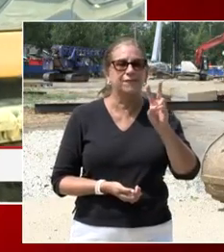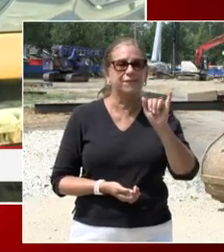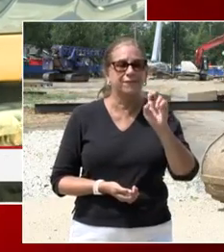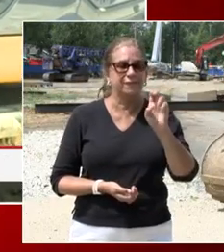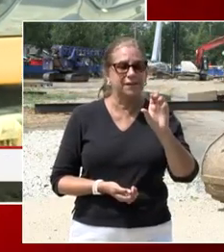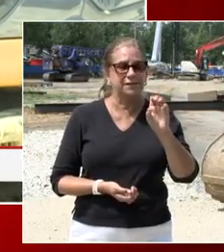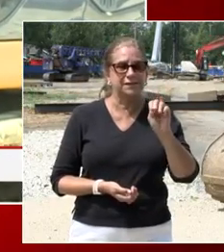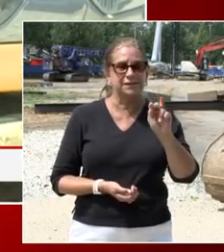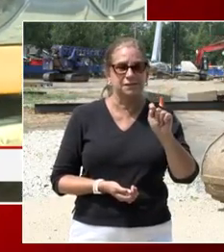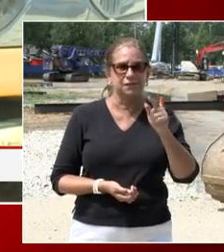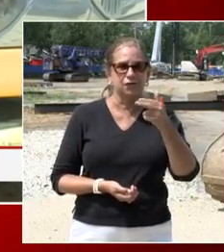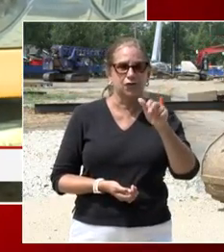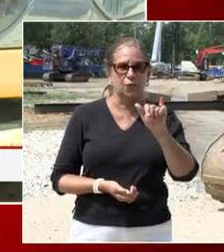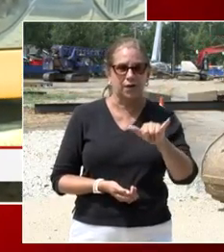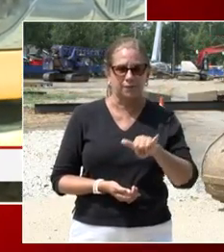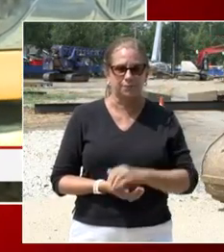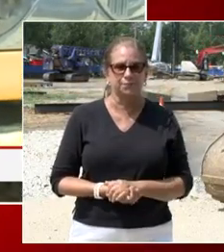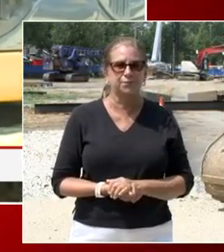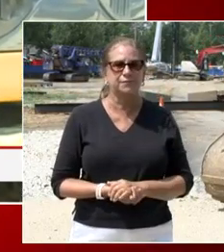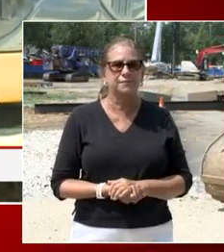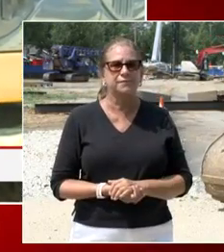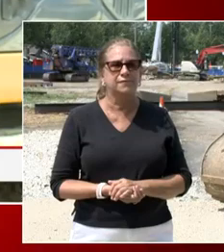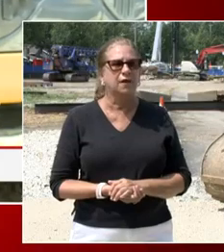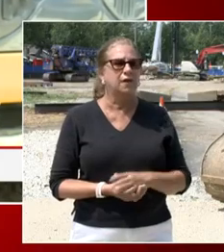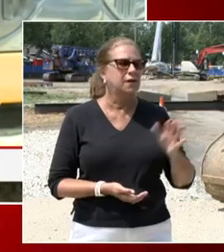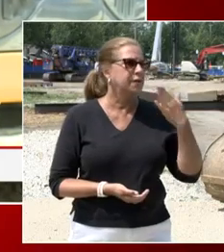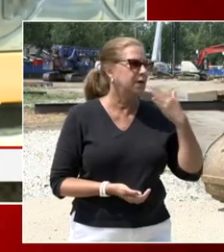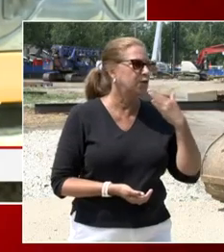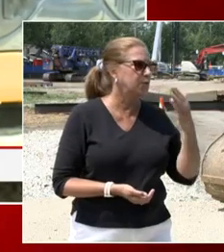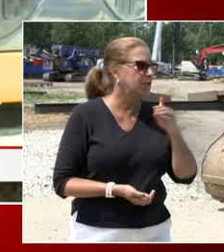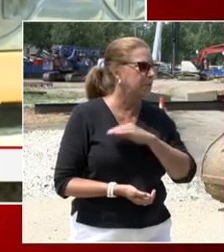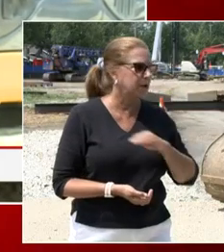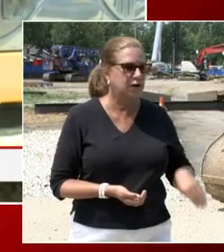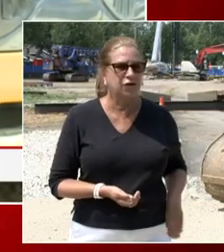Good morning. Thank you very much, Mayor. Thank you so much for such a nice